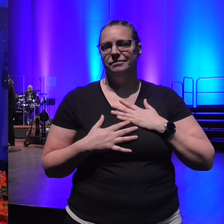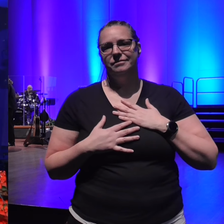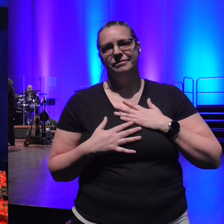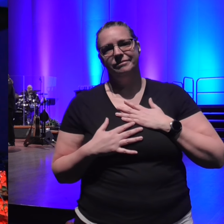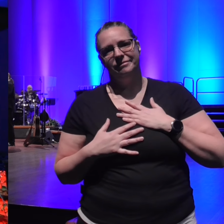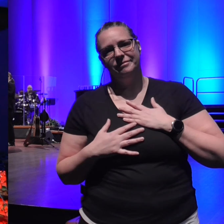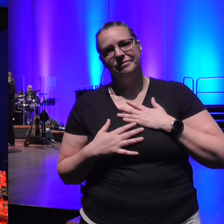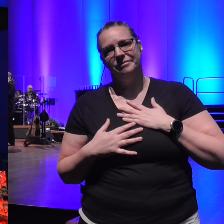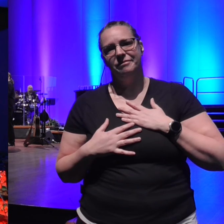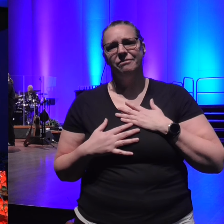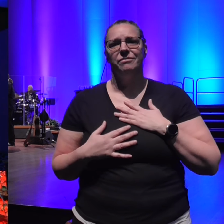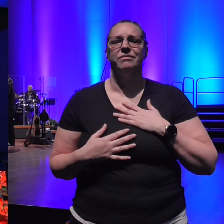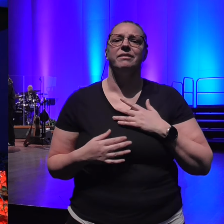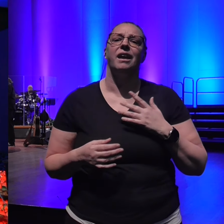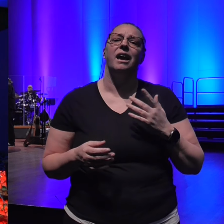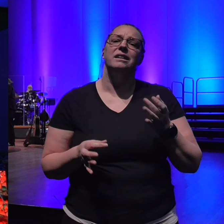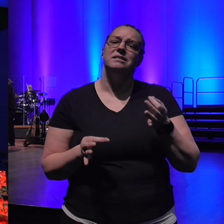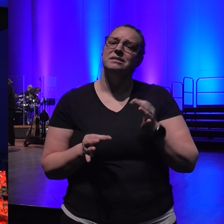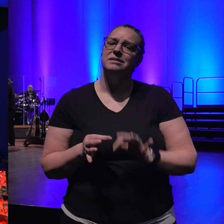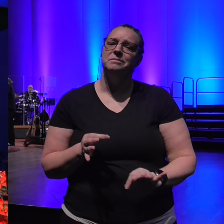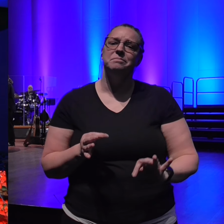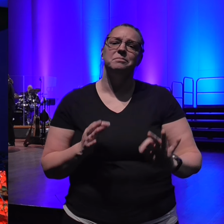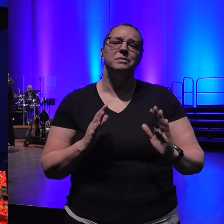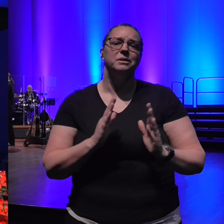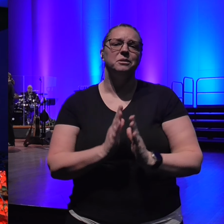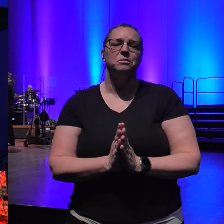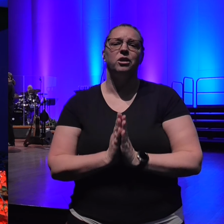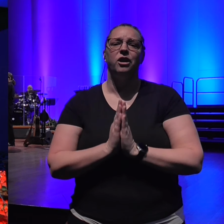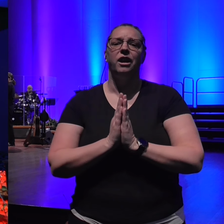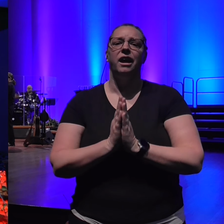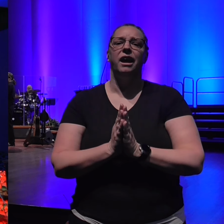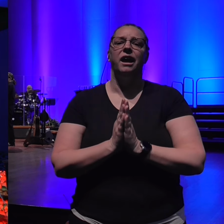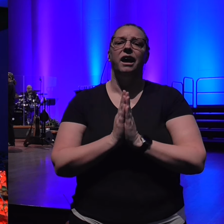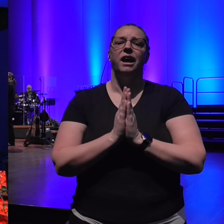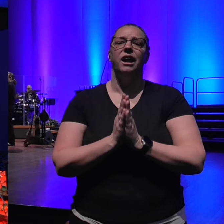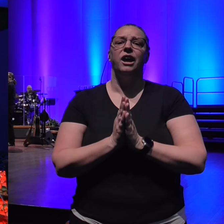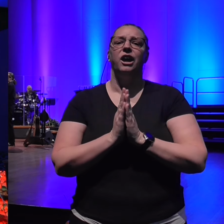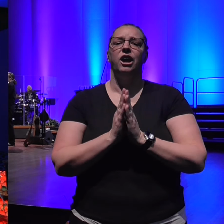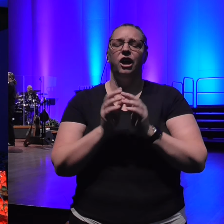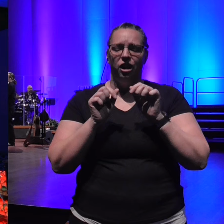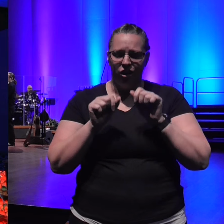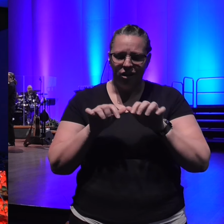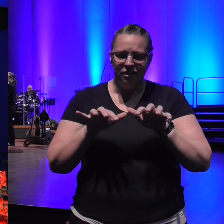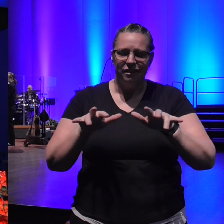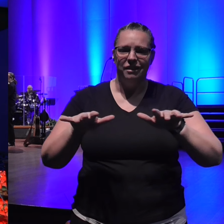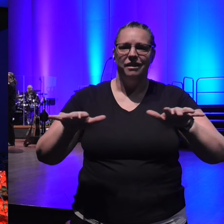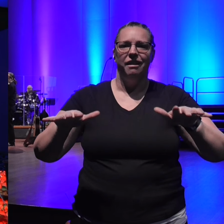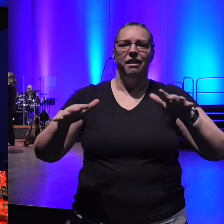out my simple prayer, thank you.